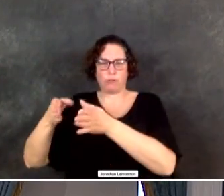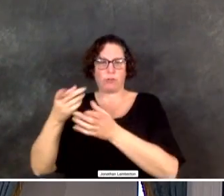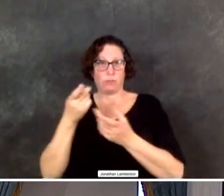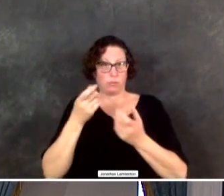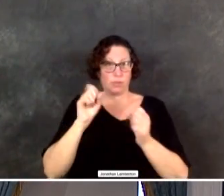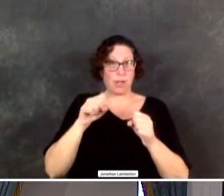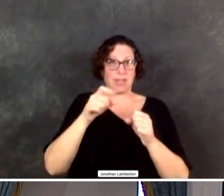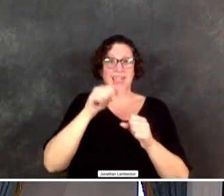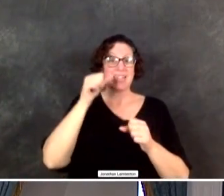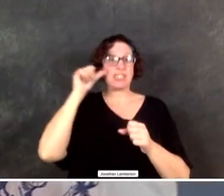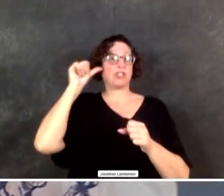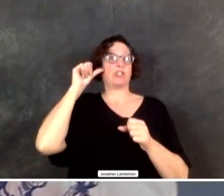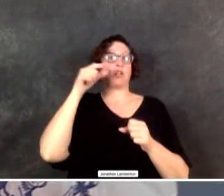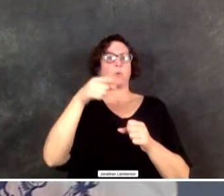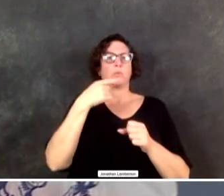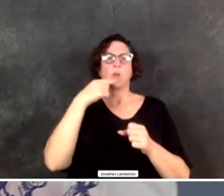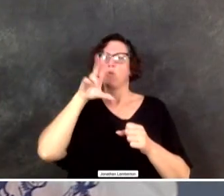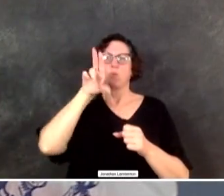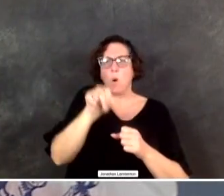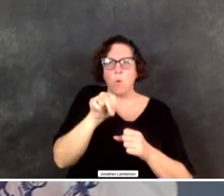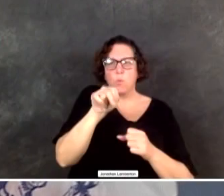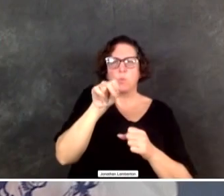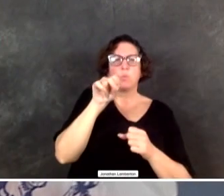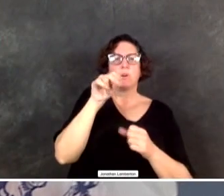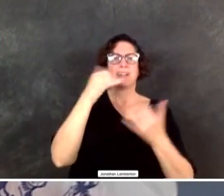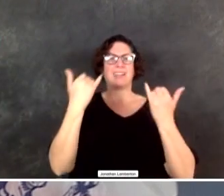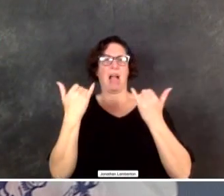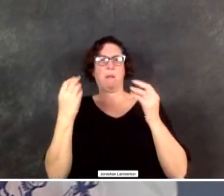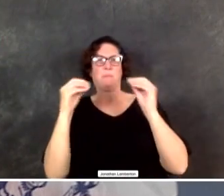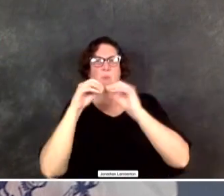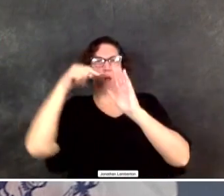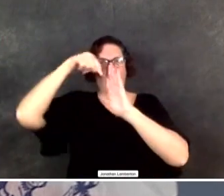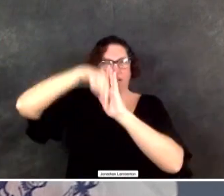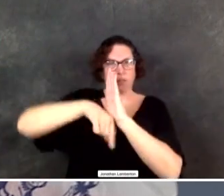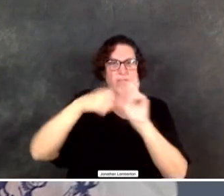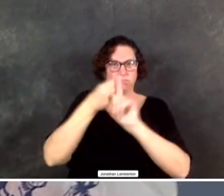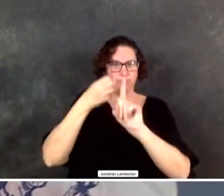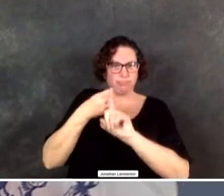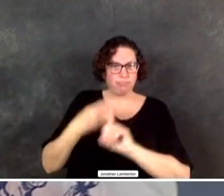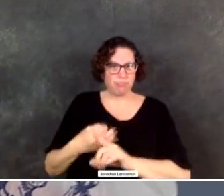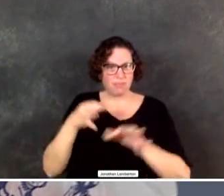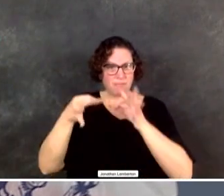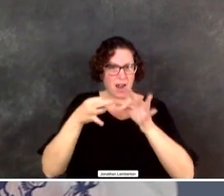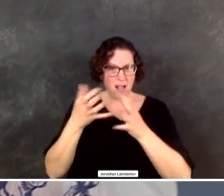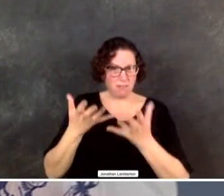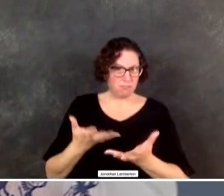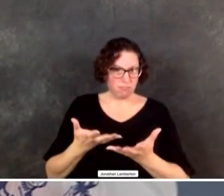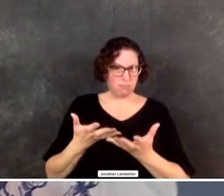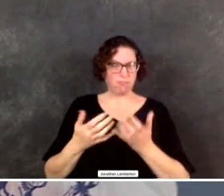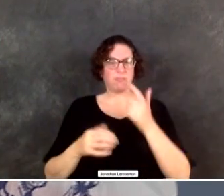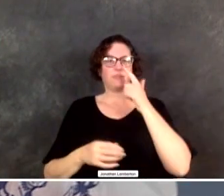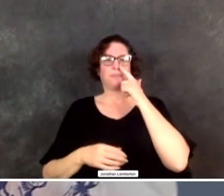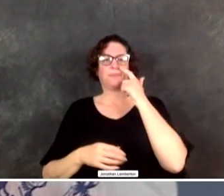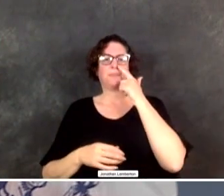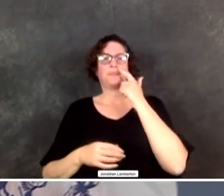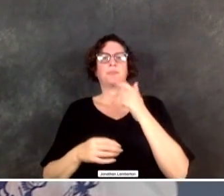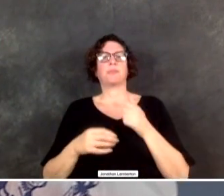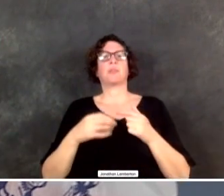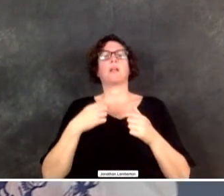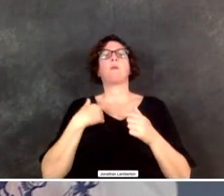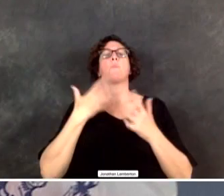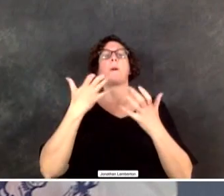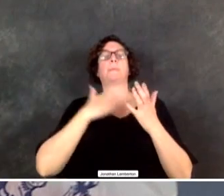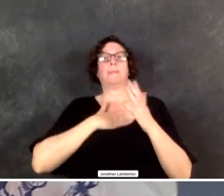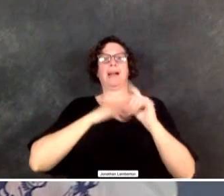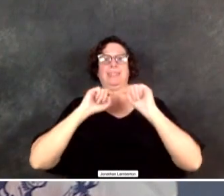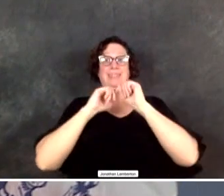Again, I want my team to evaluate the Oakland plan. Look, all over the country, people are learning from each